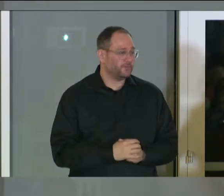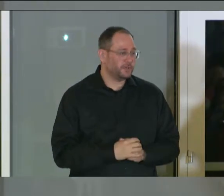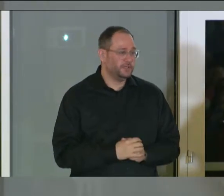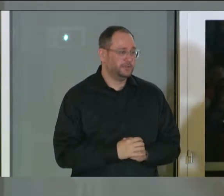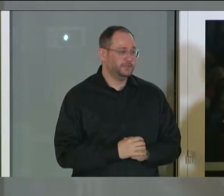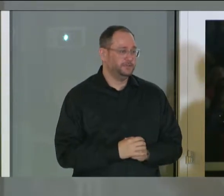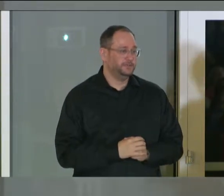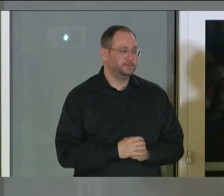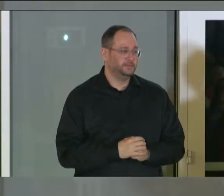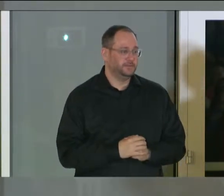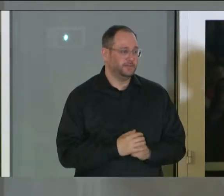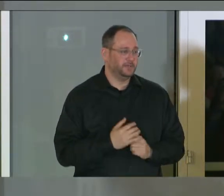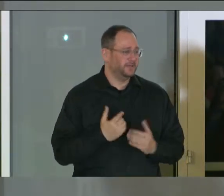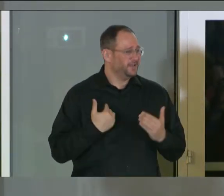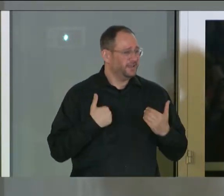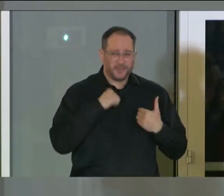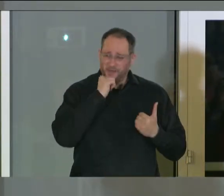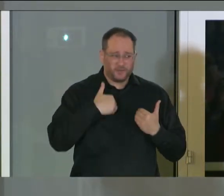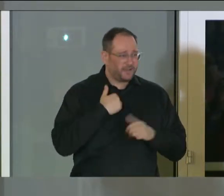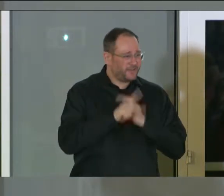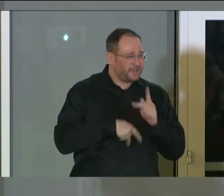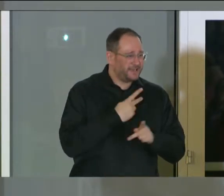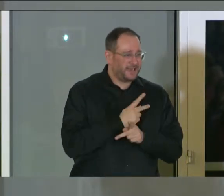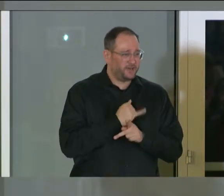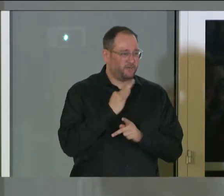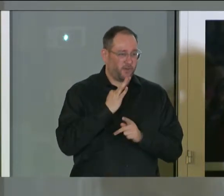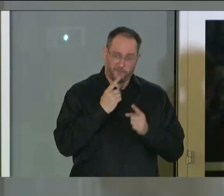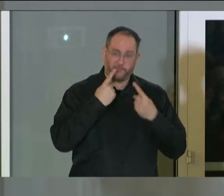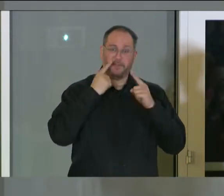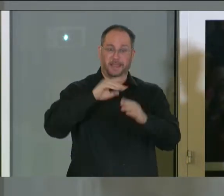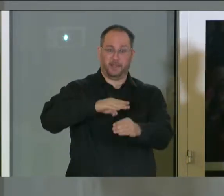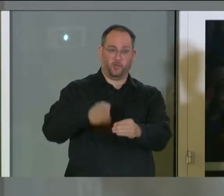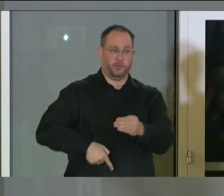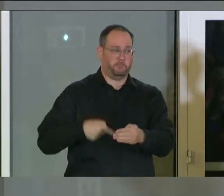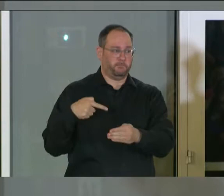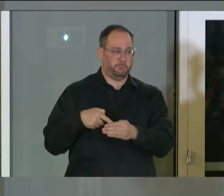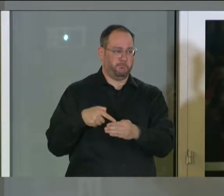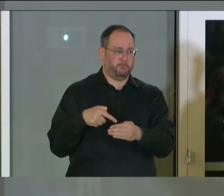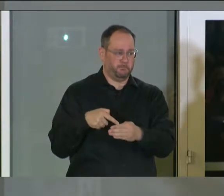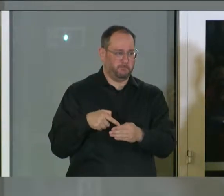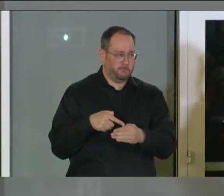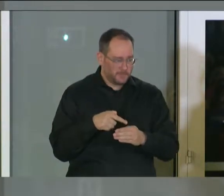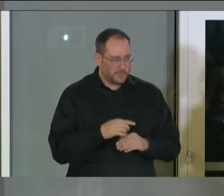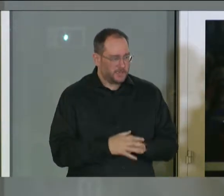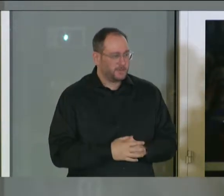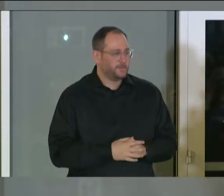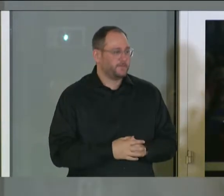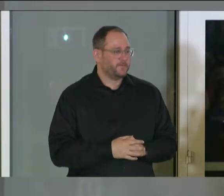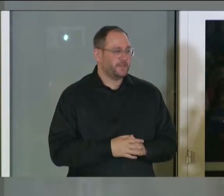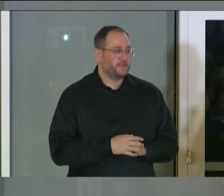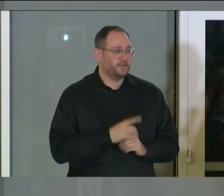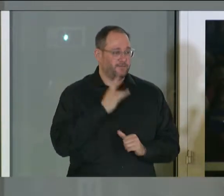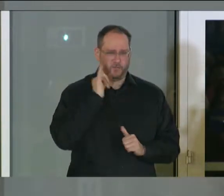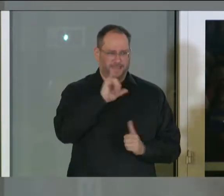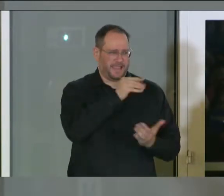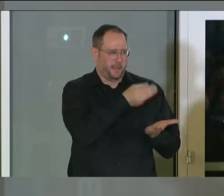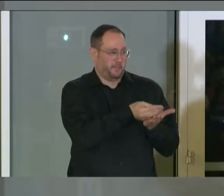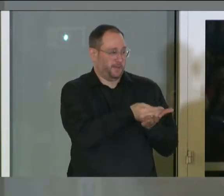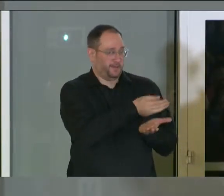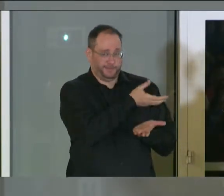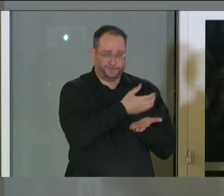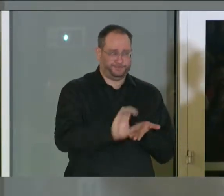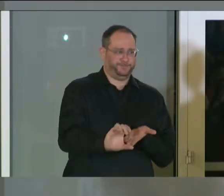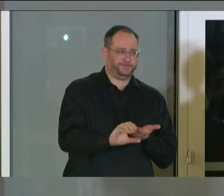of outcomes that we should have for that healthcare dollar. So how we make our systems work